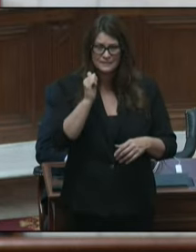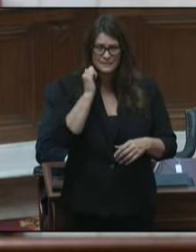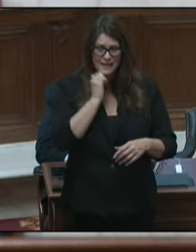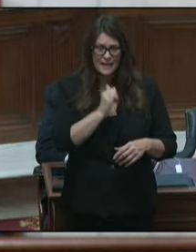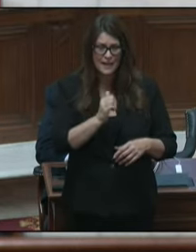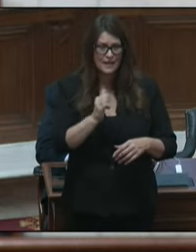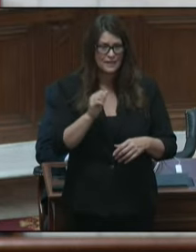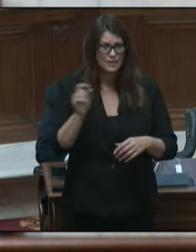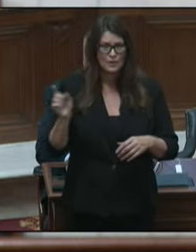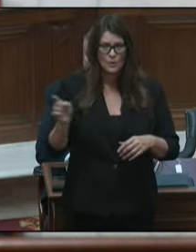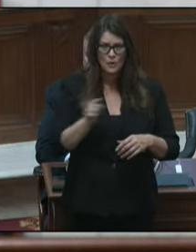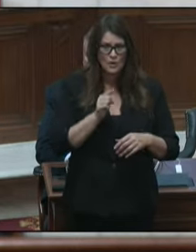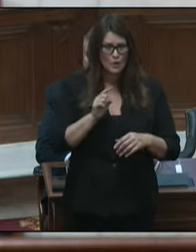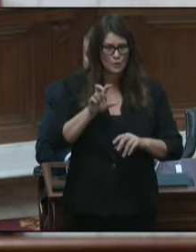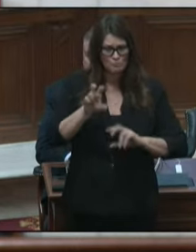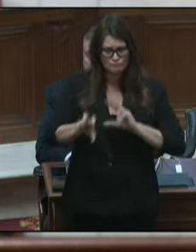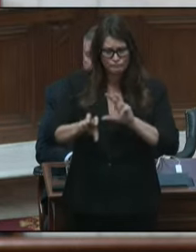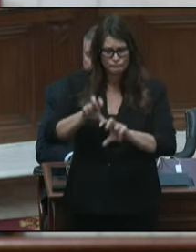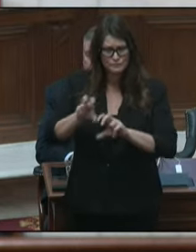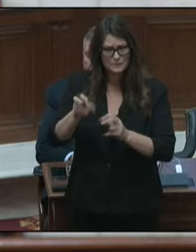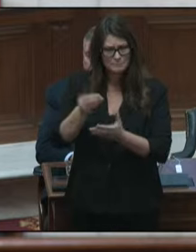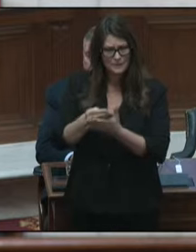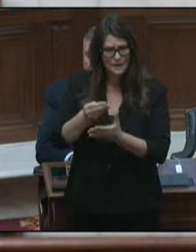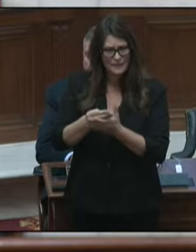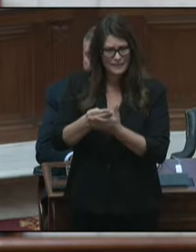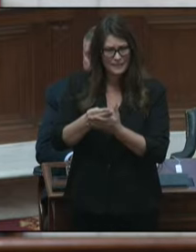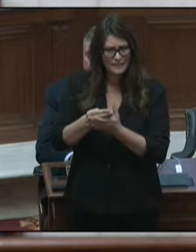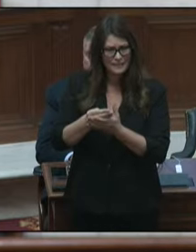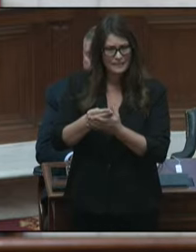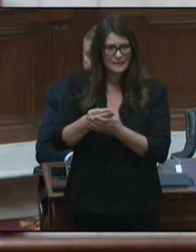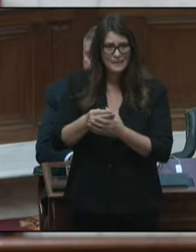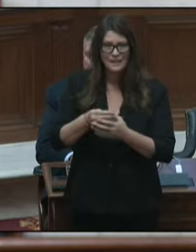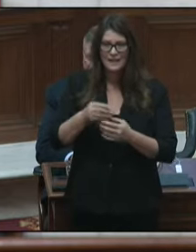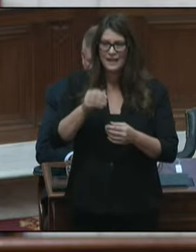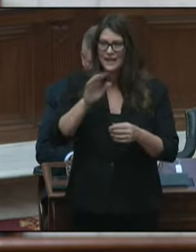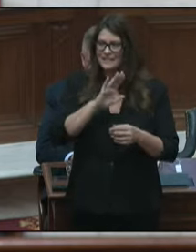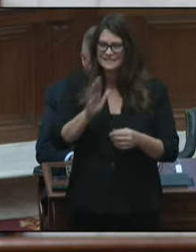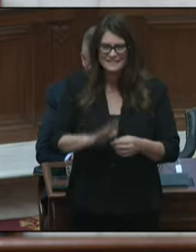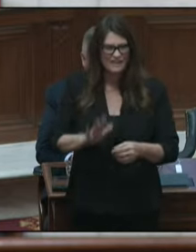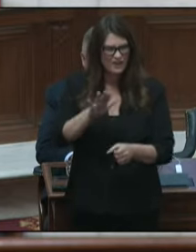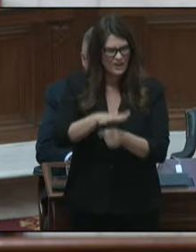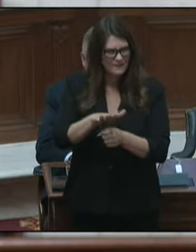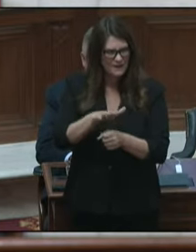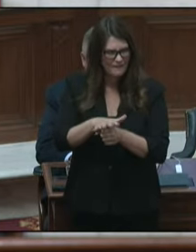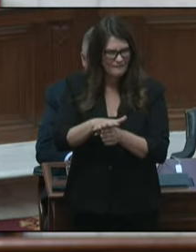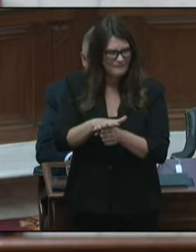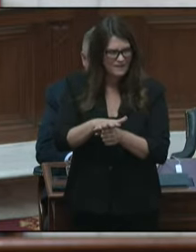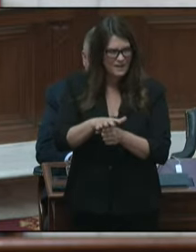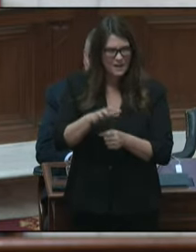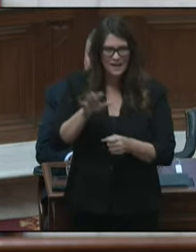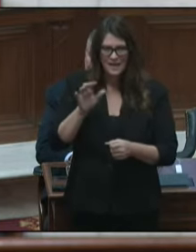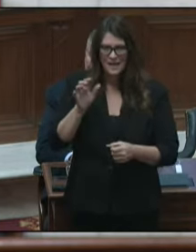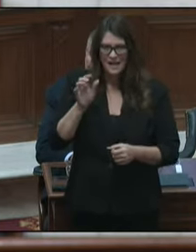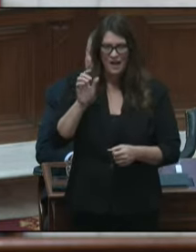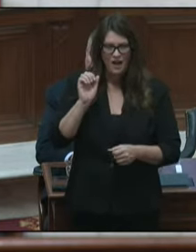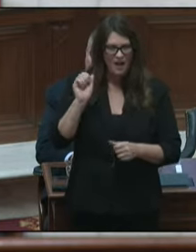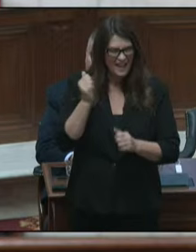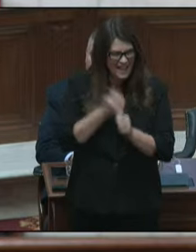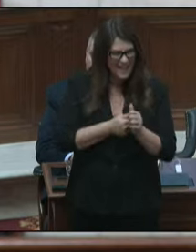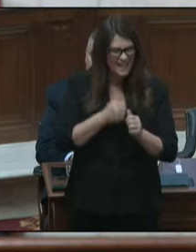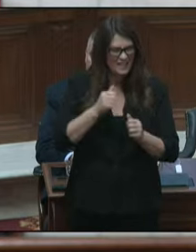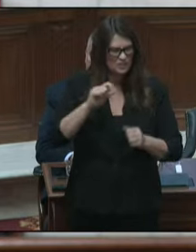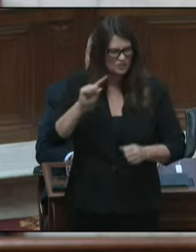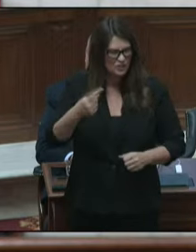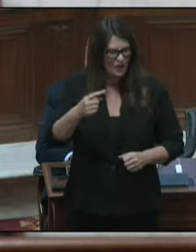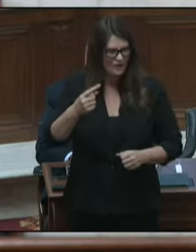in tourism, you don't put enough, and you don't put enough, and you don't put enough, because every dollar you put